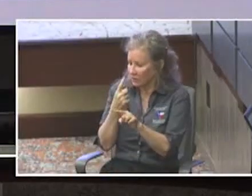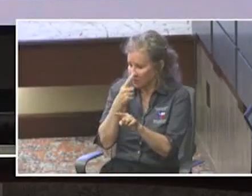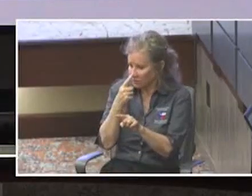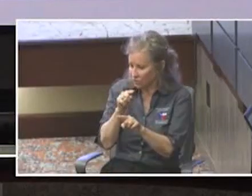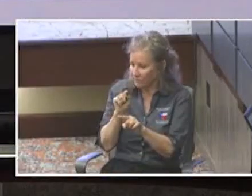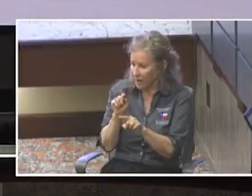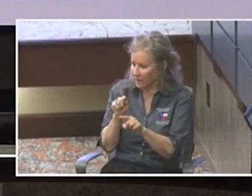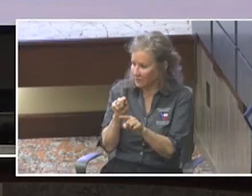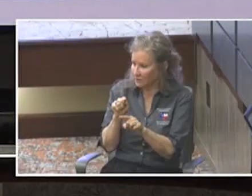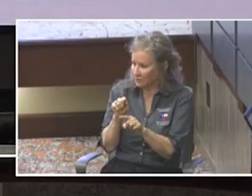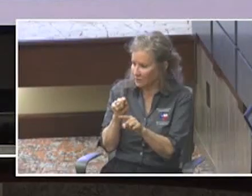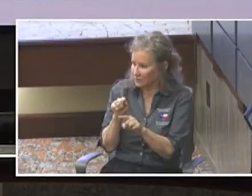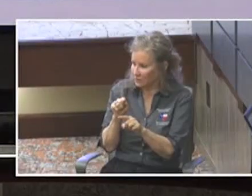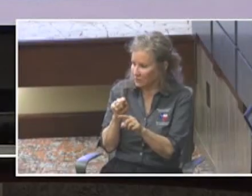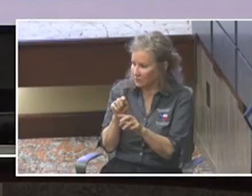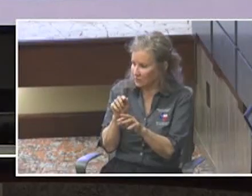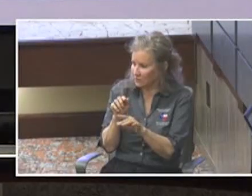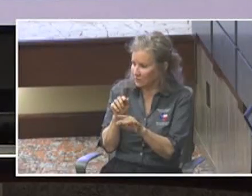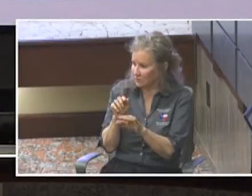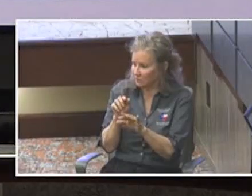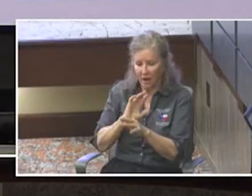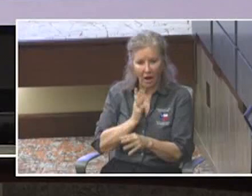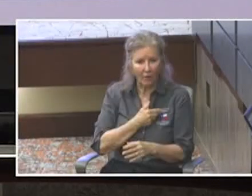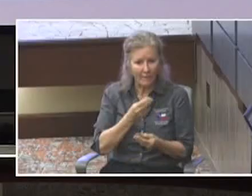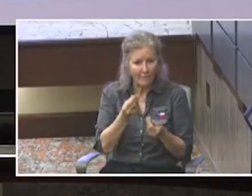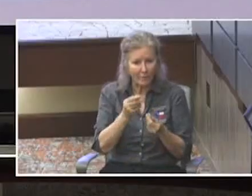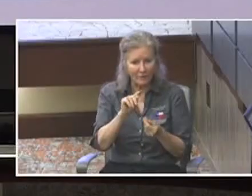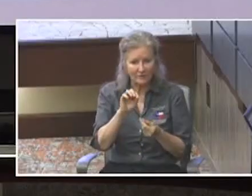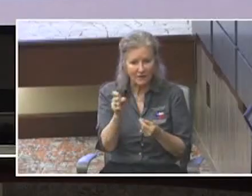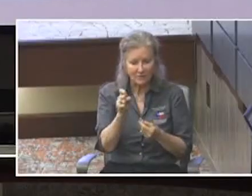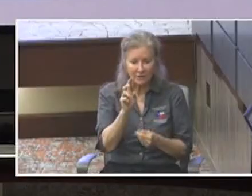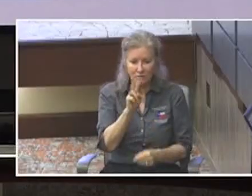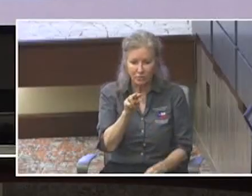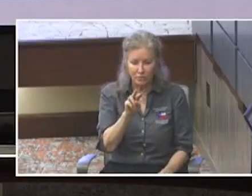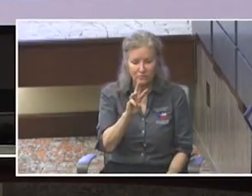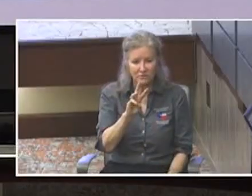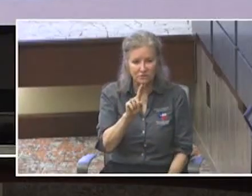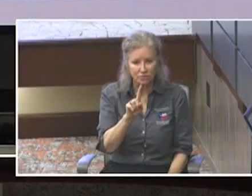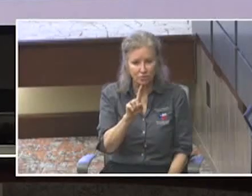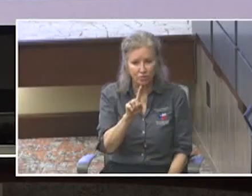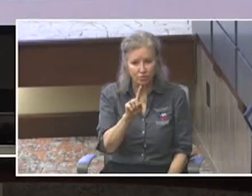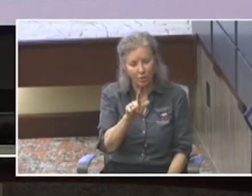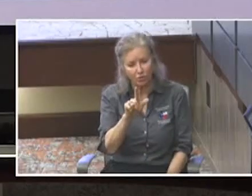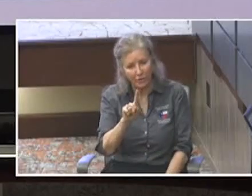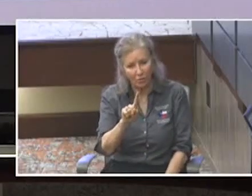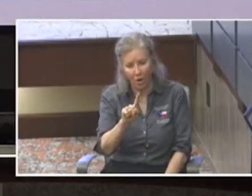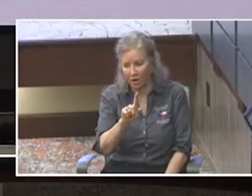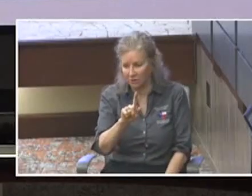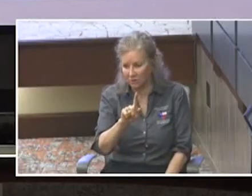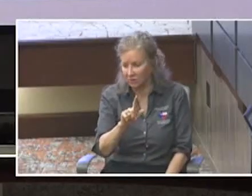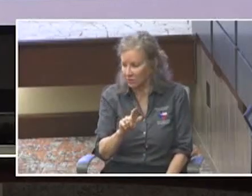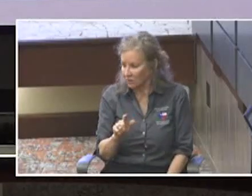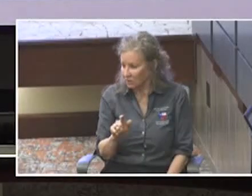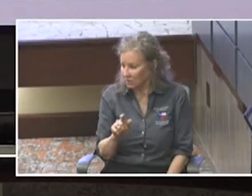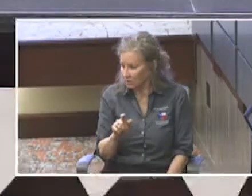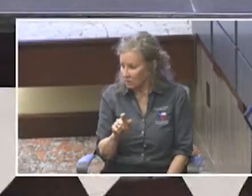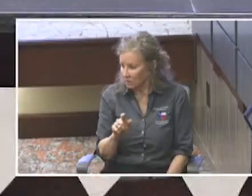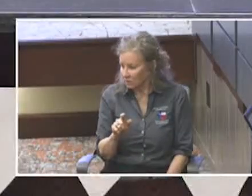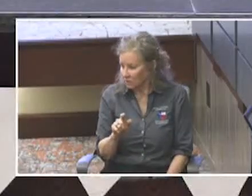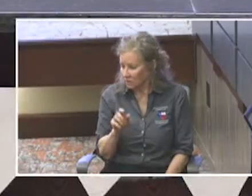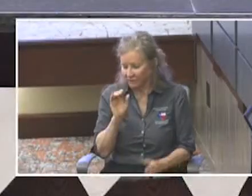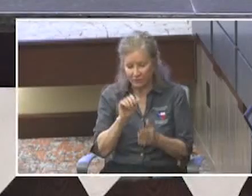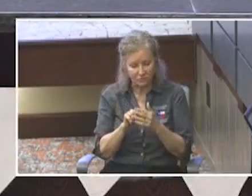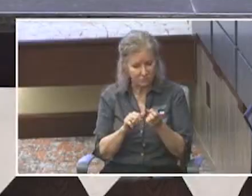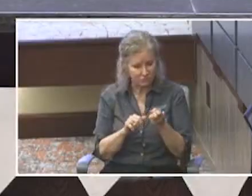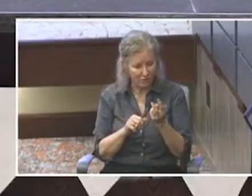go-forward quarterly look, where we have property taxes at 22,621, I think that's just your total divided by 12 times 3